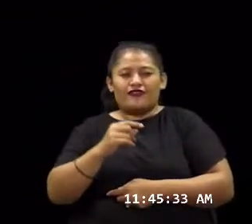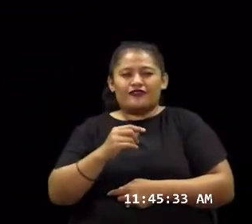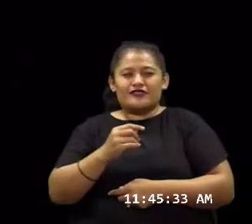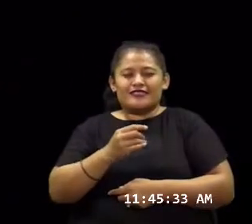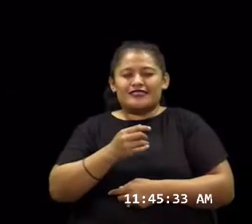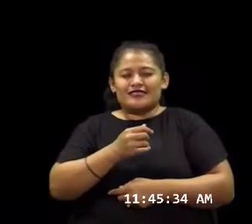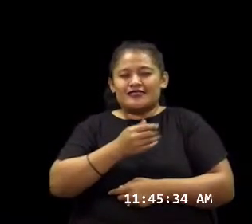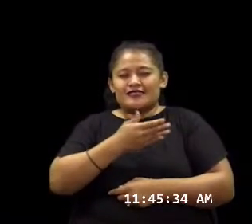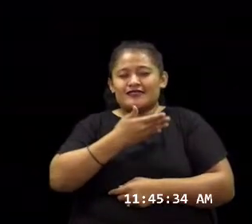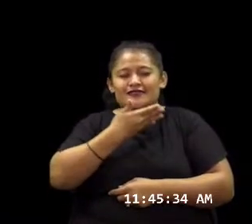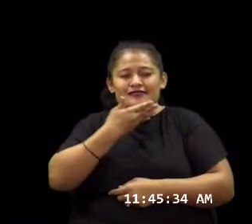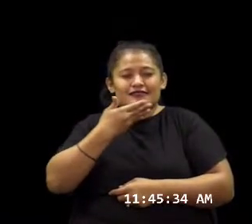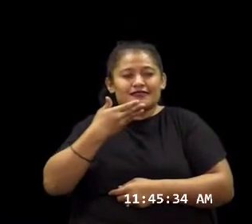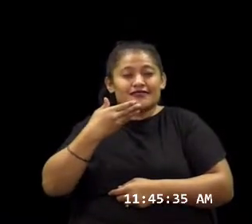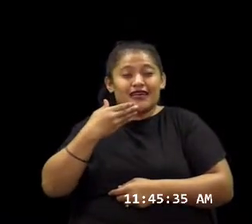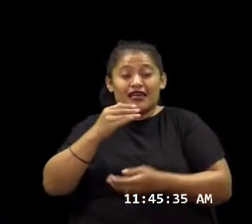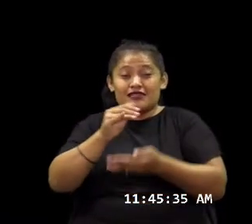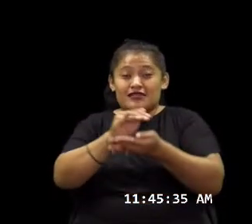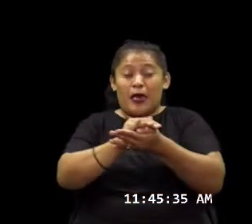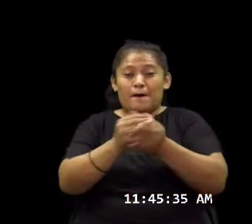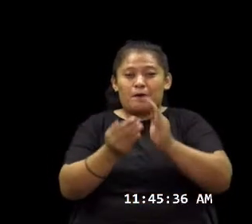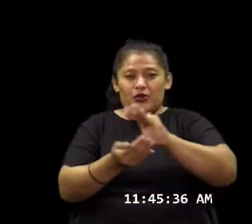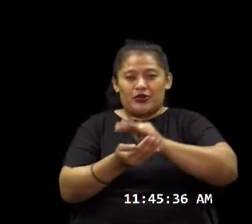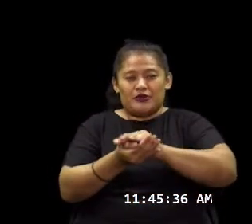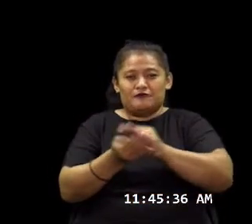delicious hamburger.